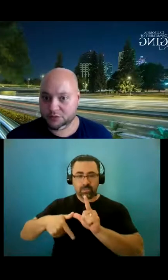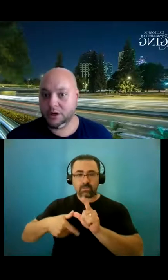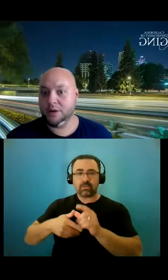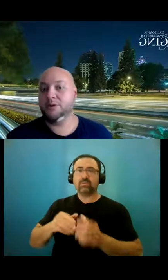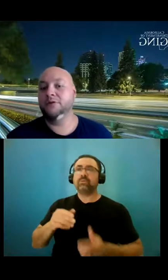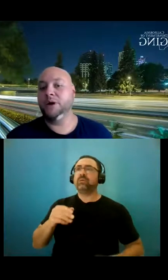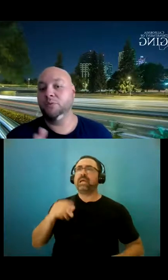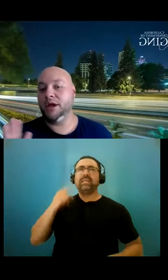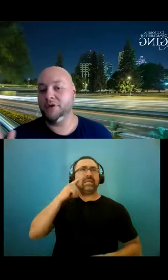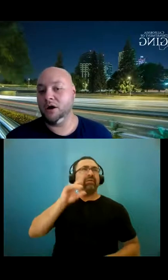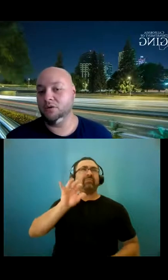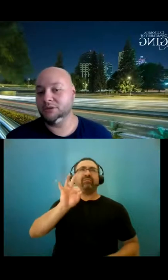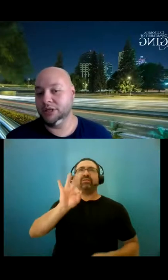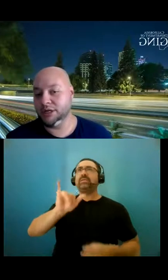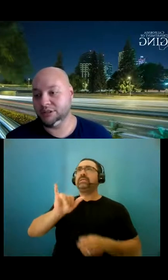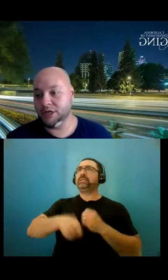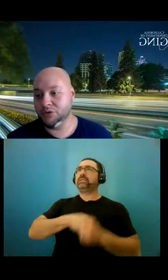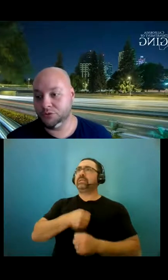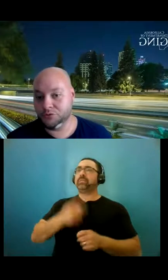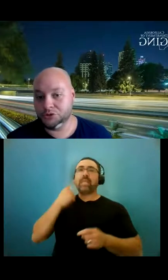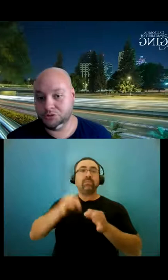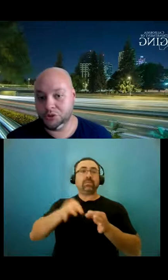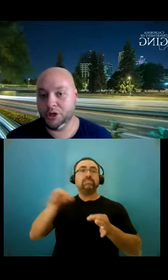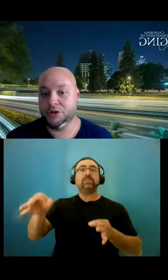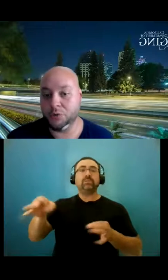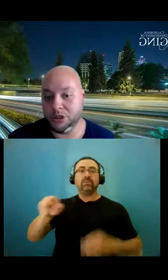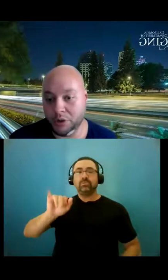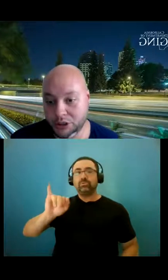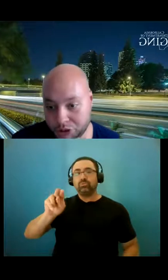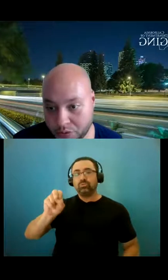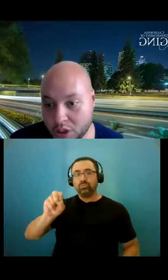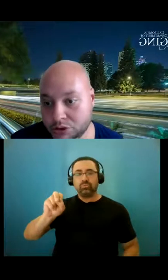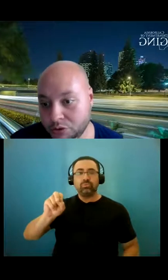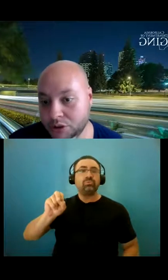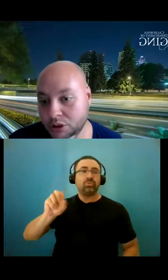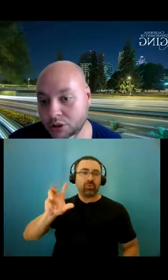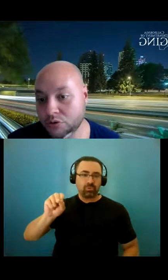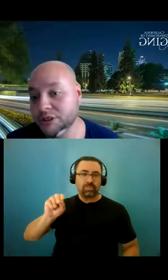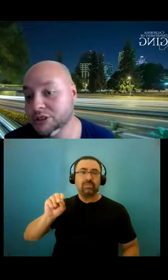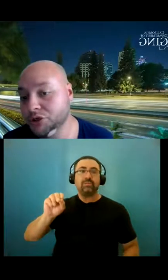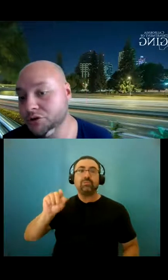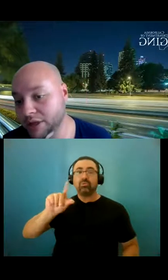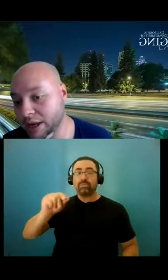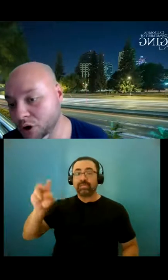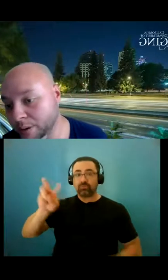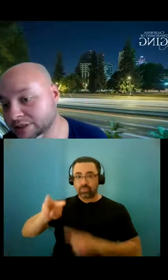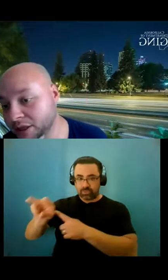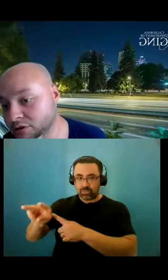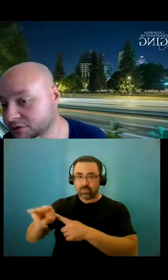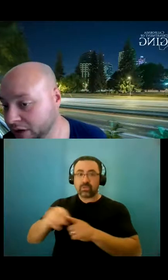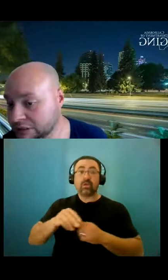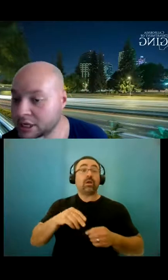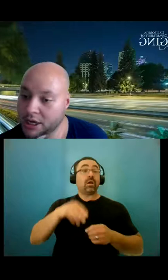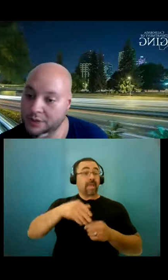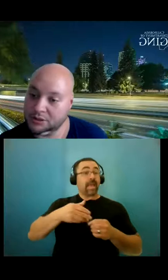this fiscal year, I believe, but we have now seen it extended through June 30th, 2022. So the locals can continue to run that program and expend